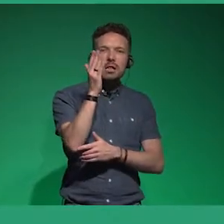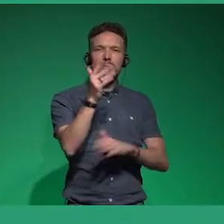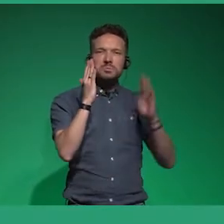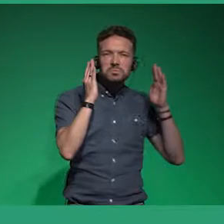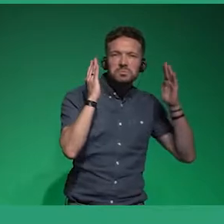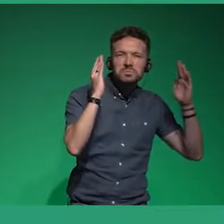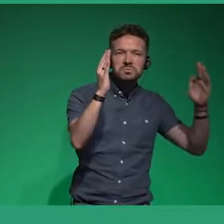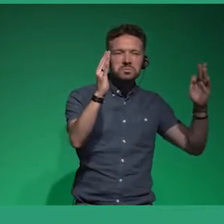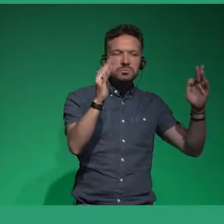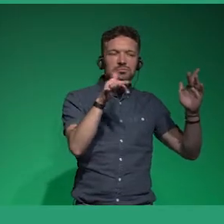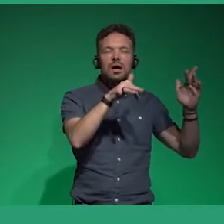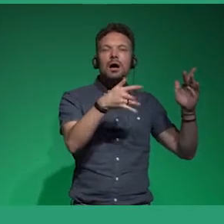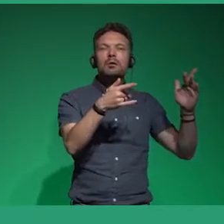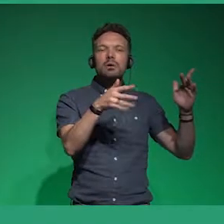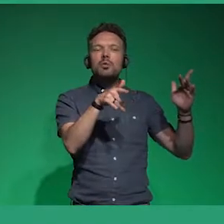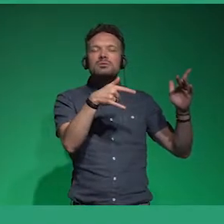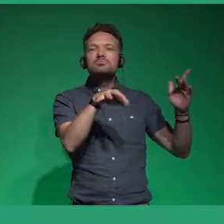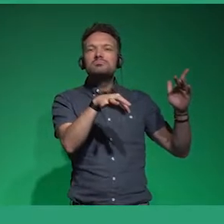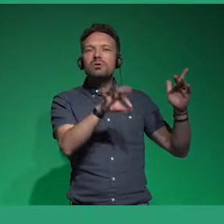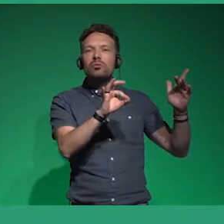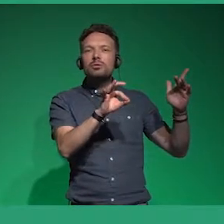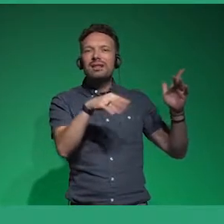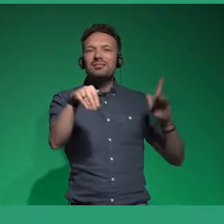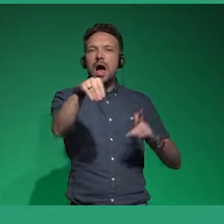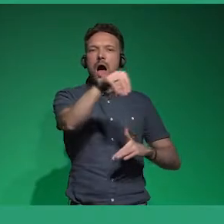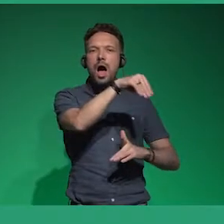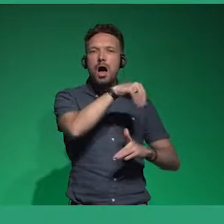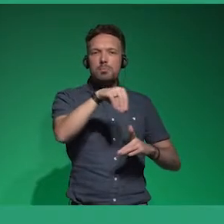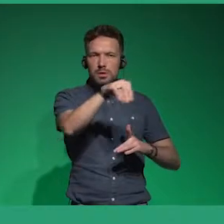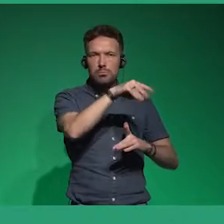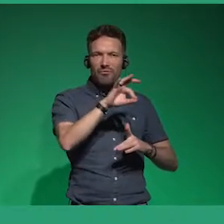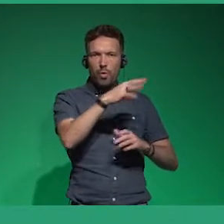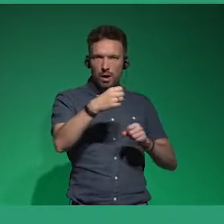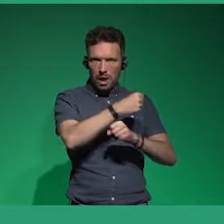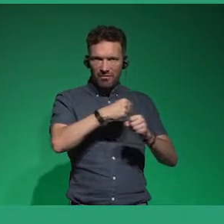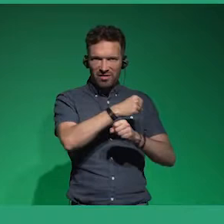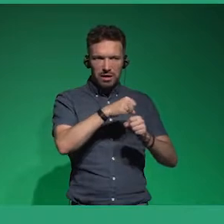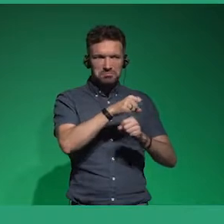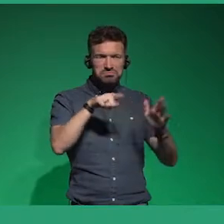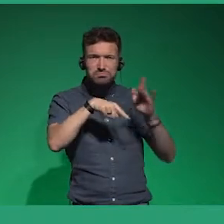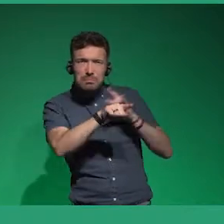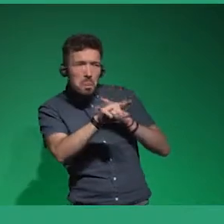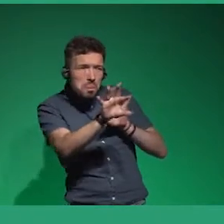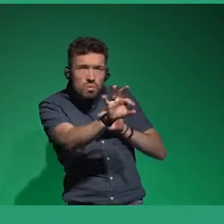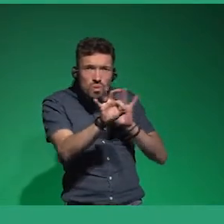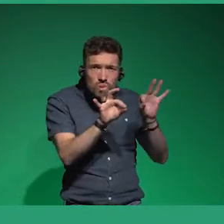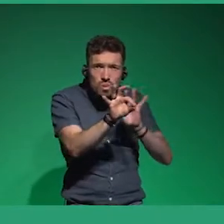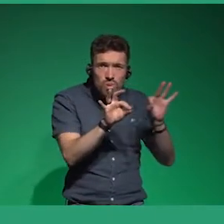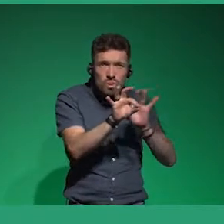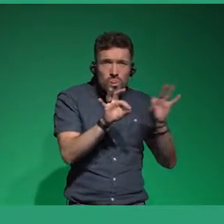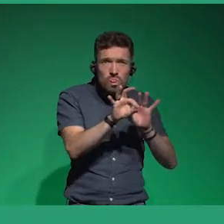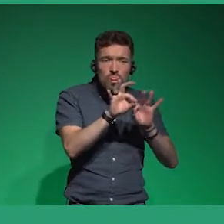it from the forest. Ade told me before we started that the reason why those coffee are